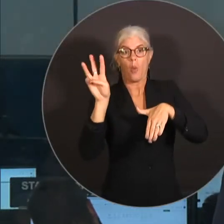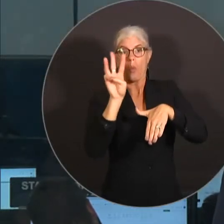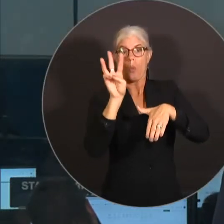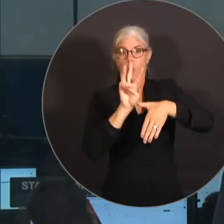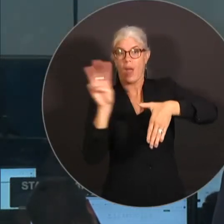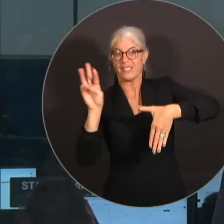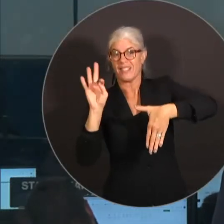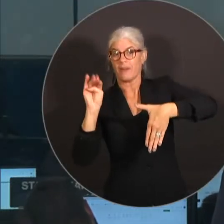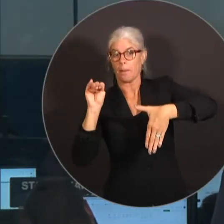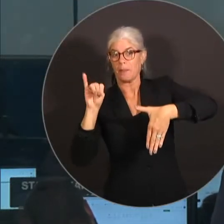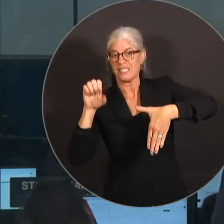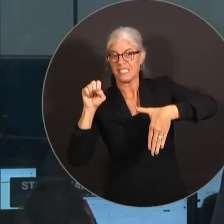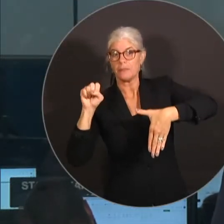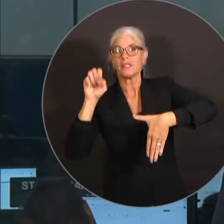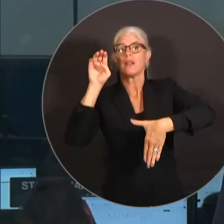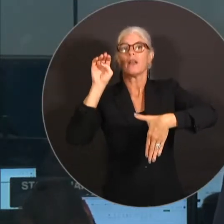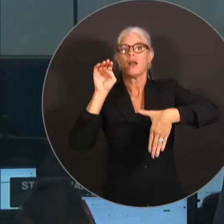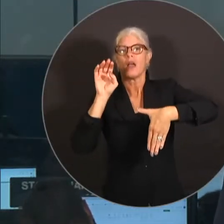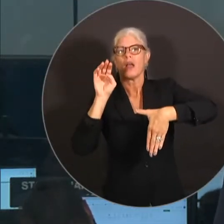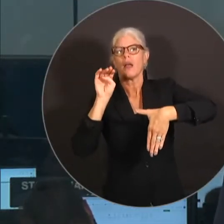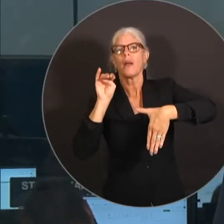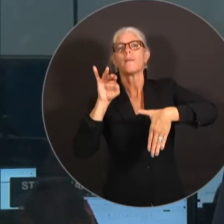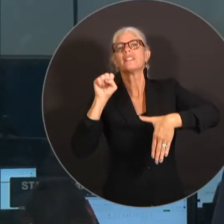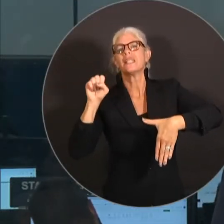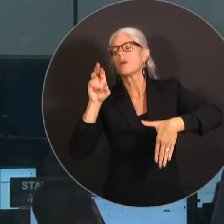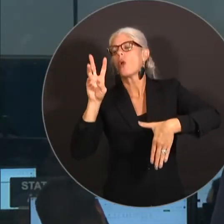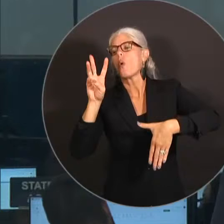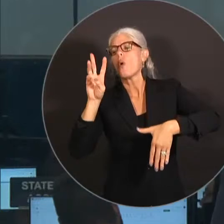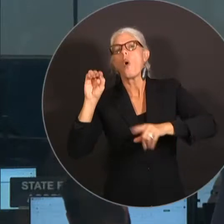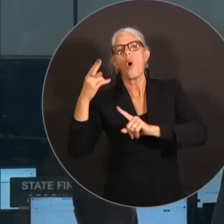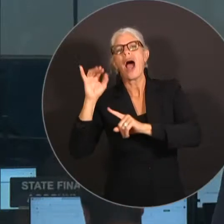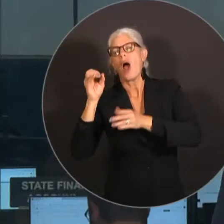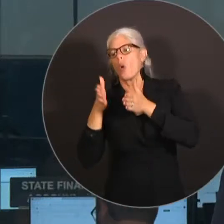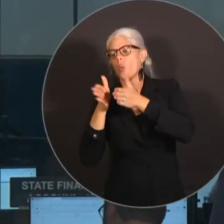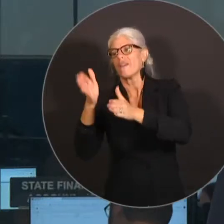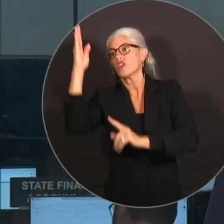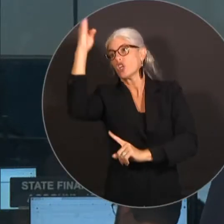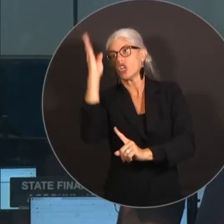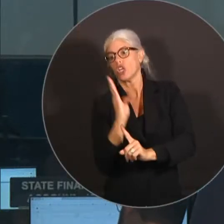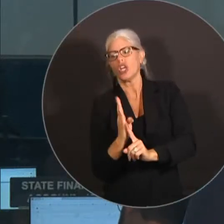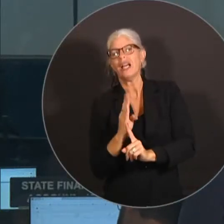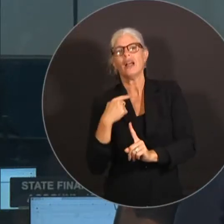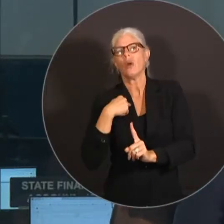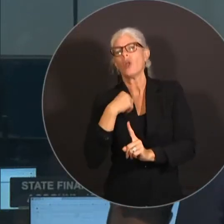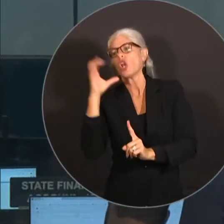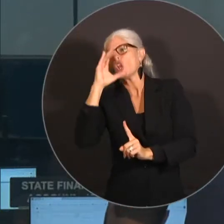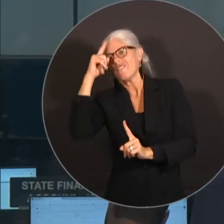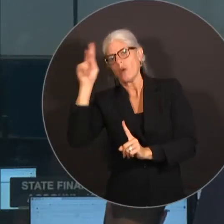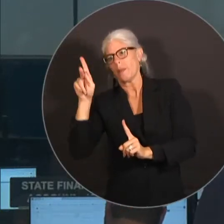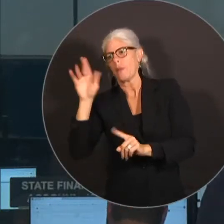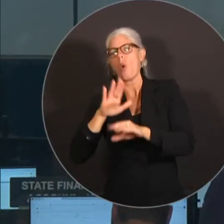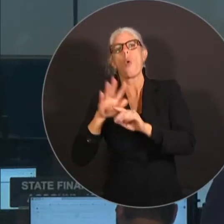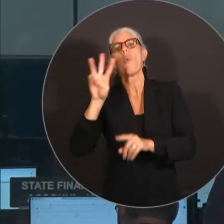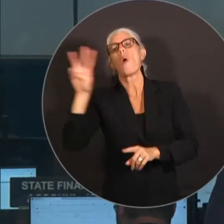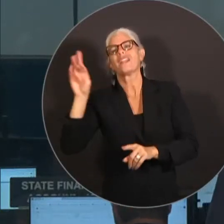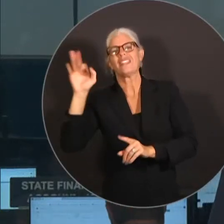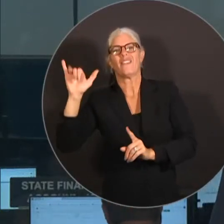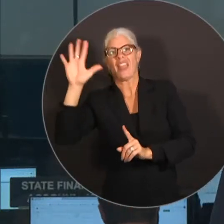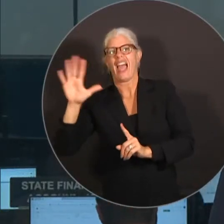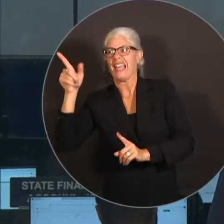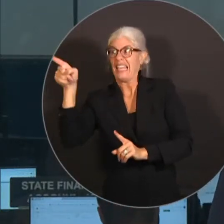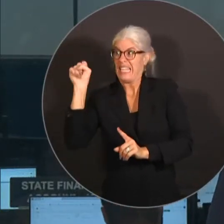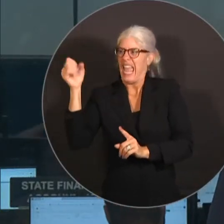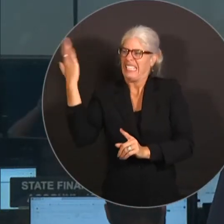we're not competing against people that are in North Carolina. But again, we talked about some potential opportunities there, and she was going to get